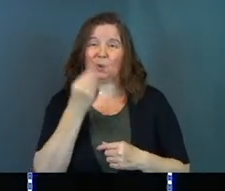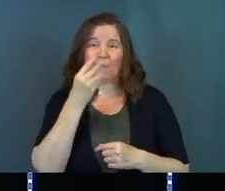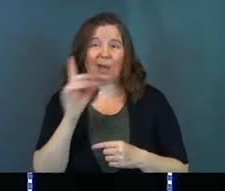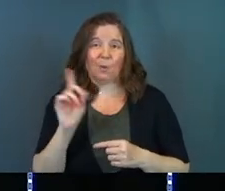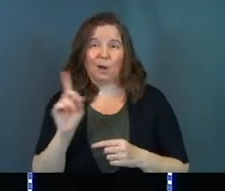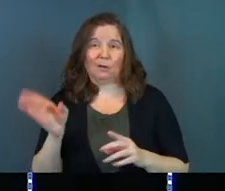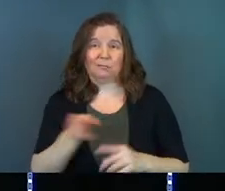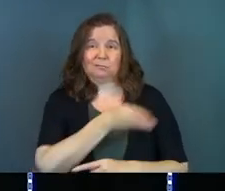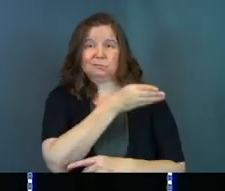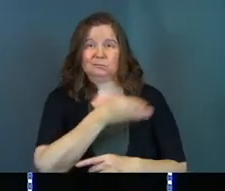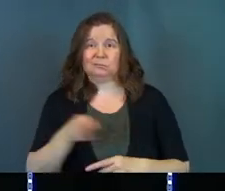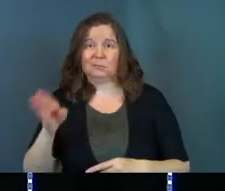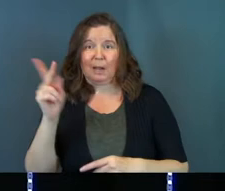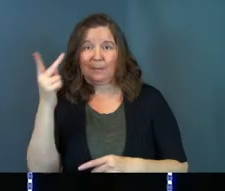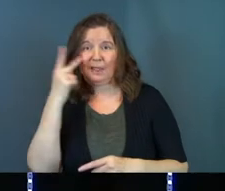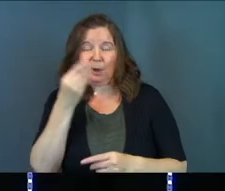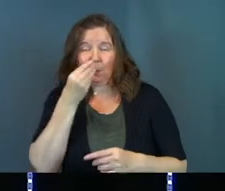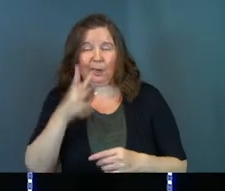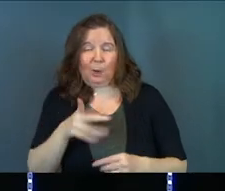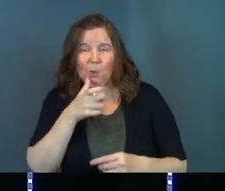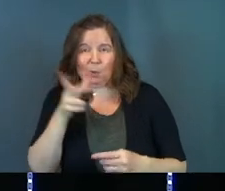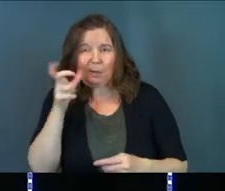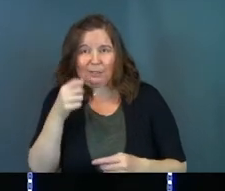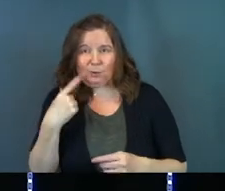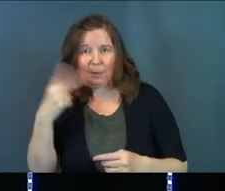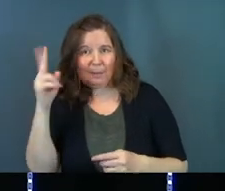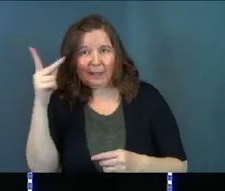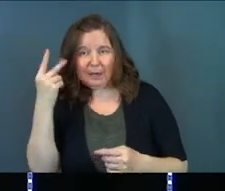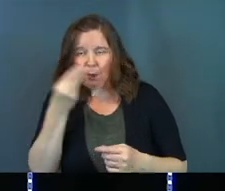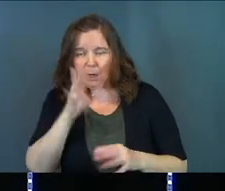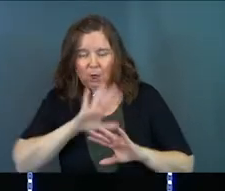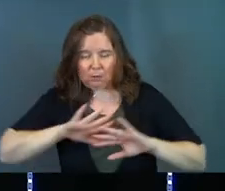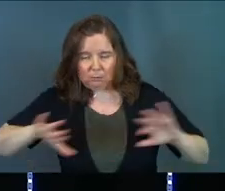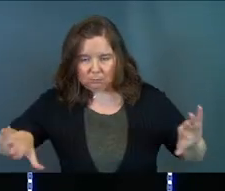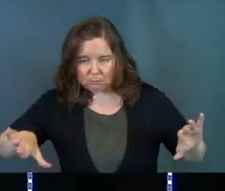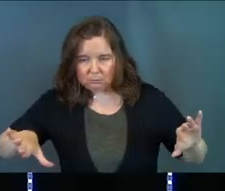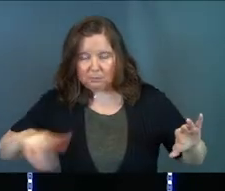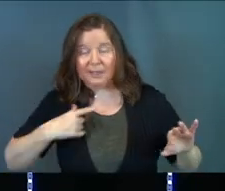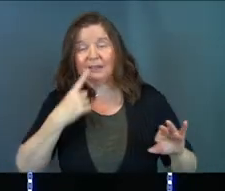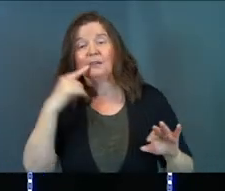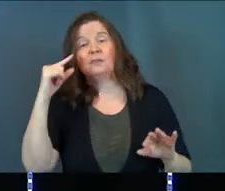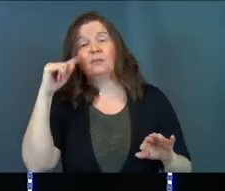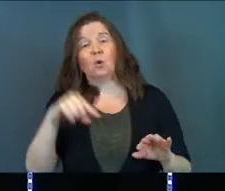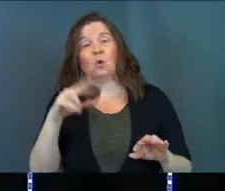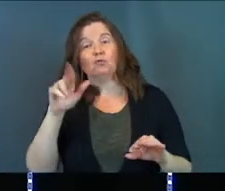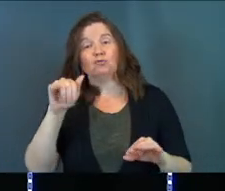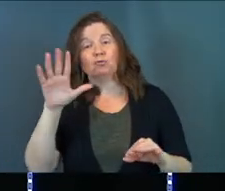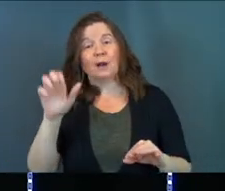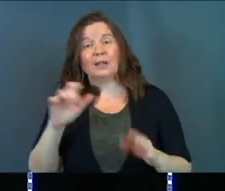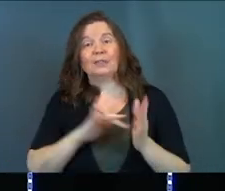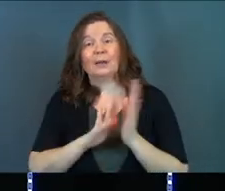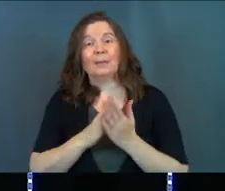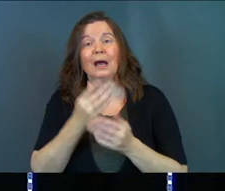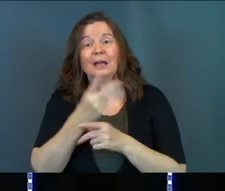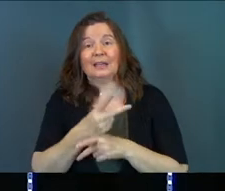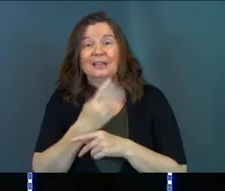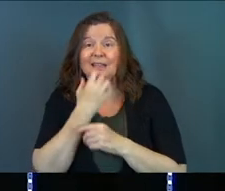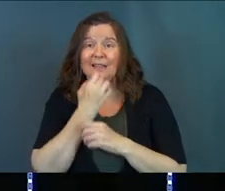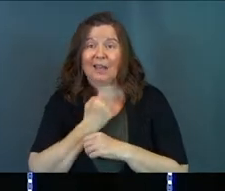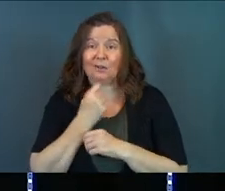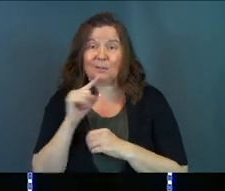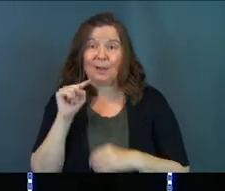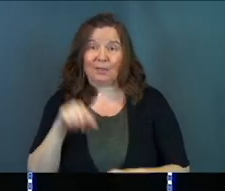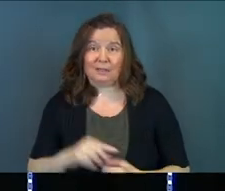care where you're at necessarily politically or who you're listening to politically. Let me just say this as far as race, the Bible cares about